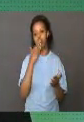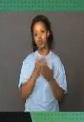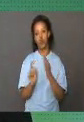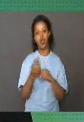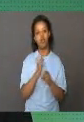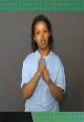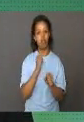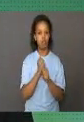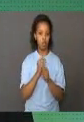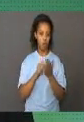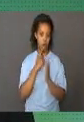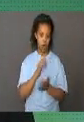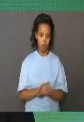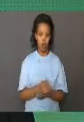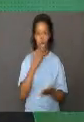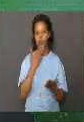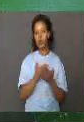job. Great work.